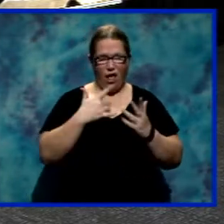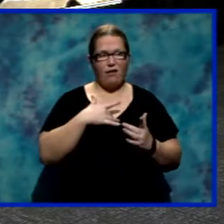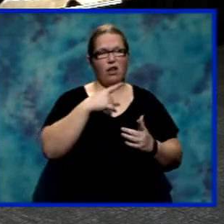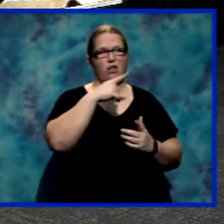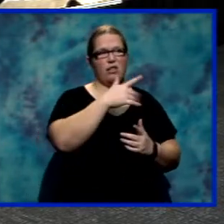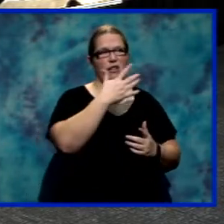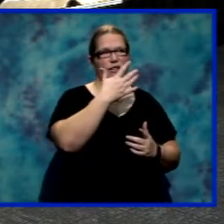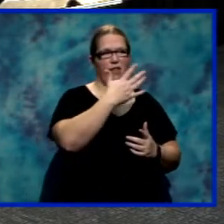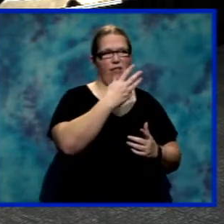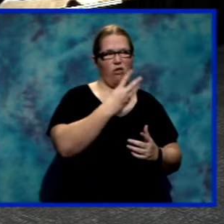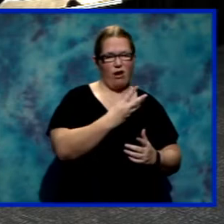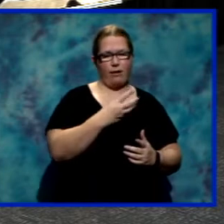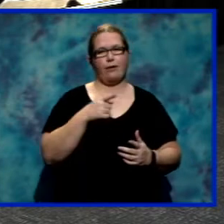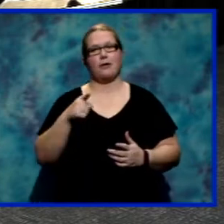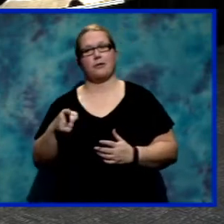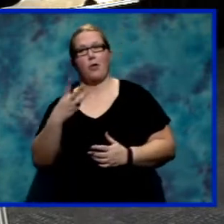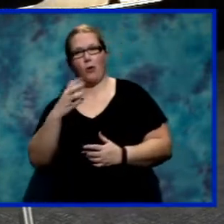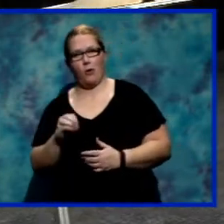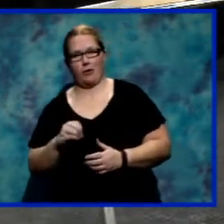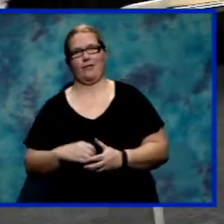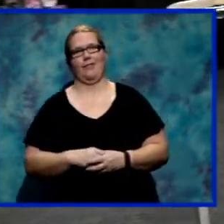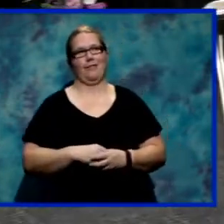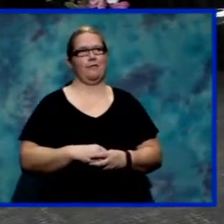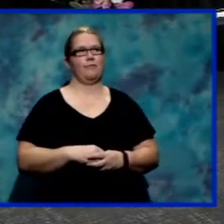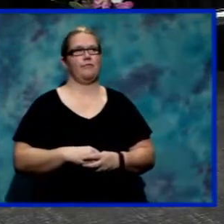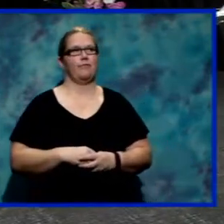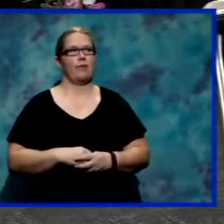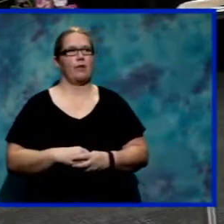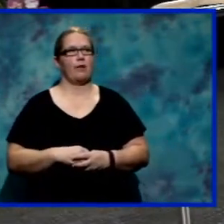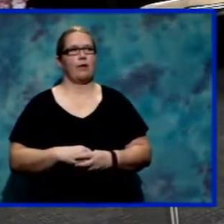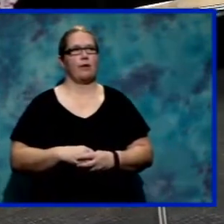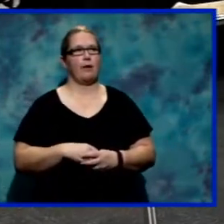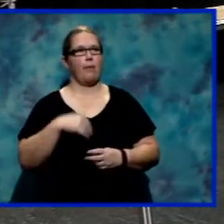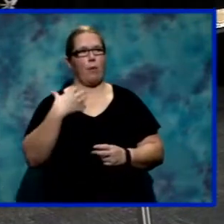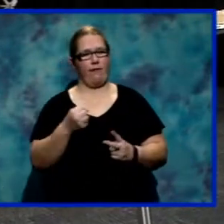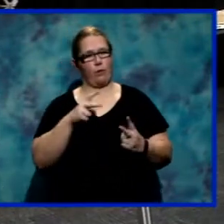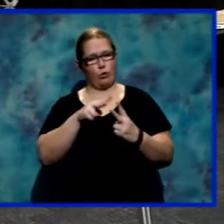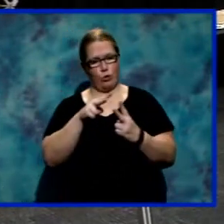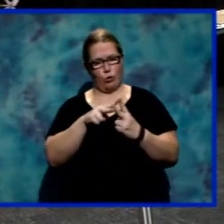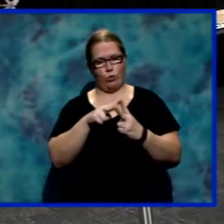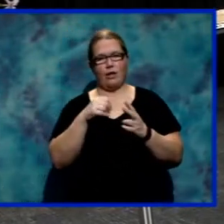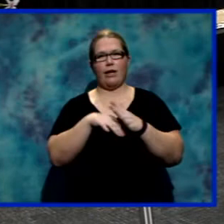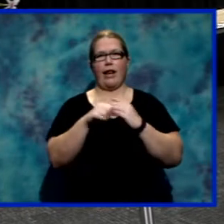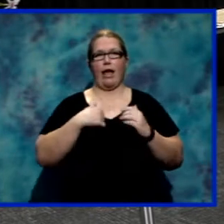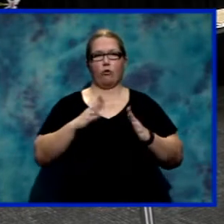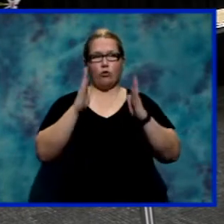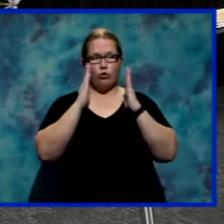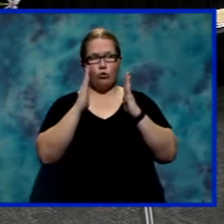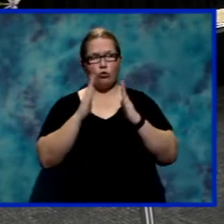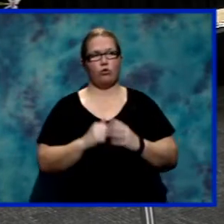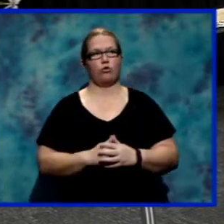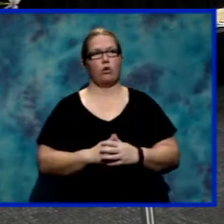30. Tell her I said that. But we've got Button and Daryl in our church about